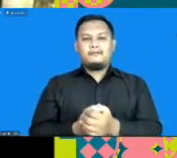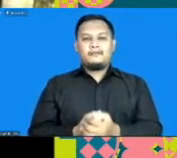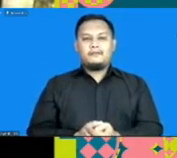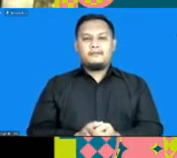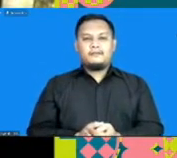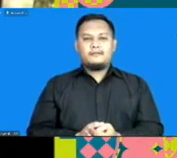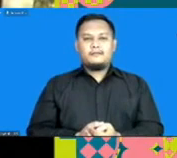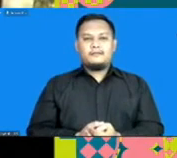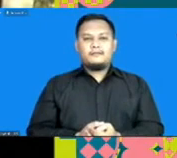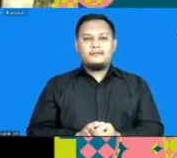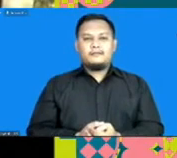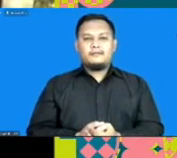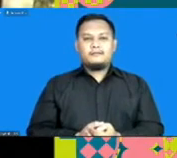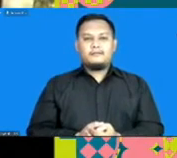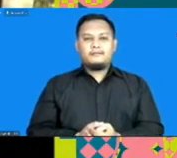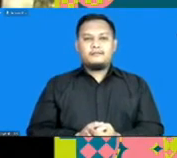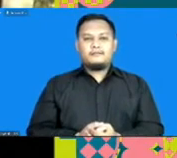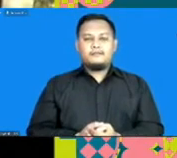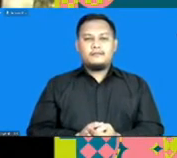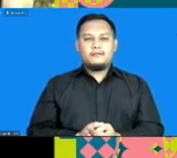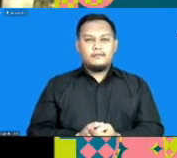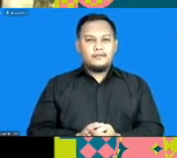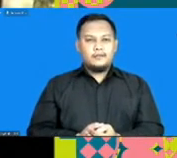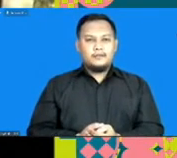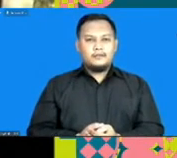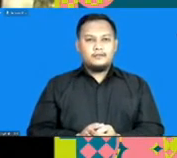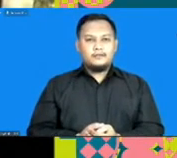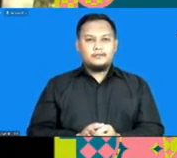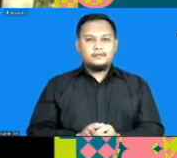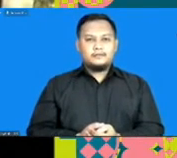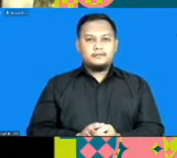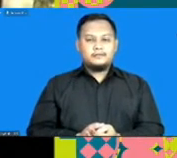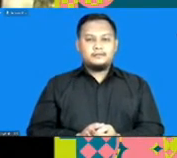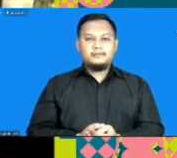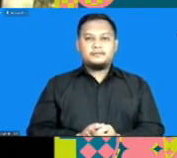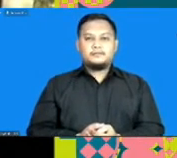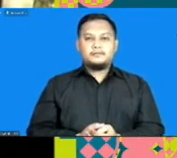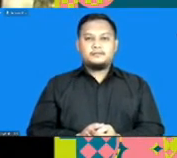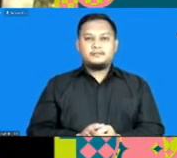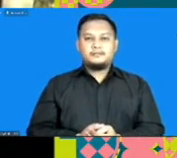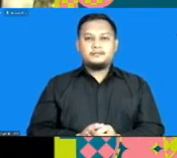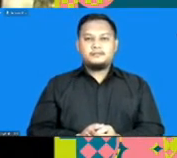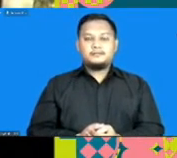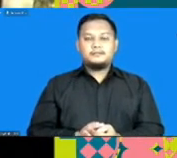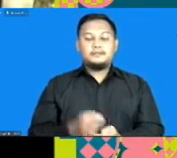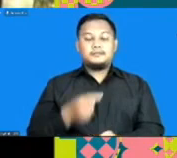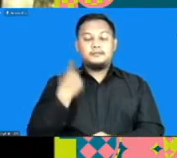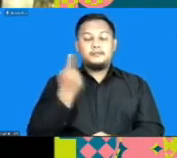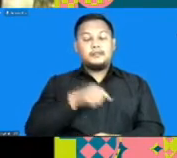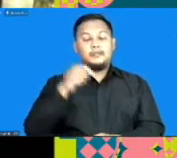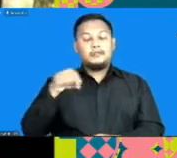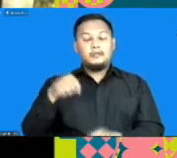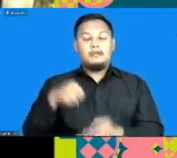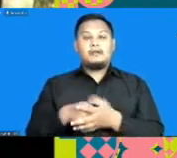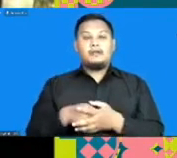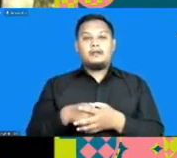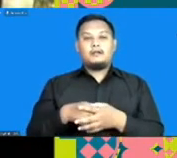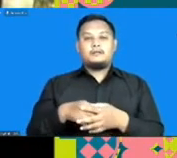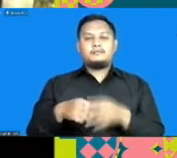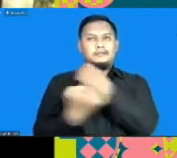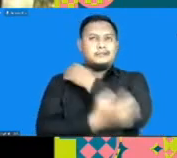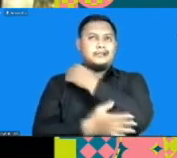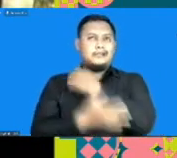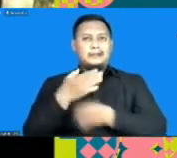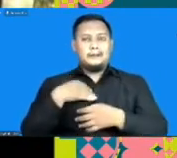we are going through a huge national transformation within my nation in Saudi Arabia for